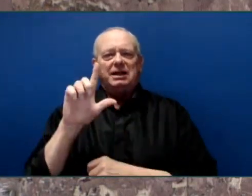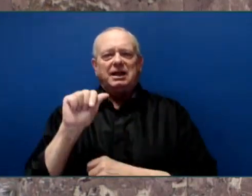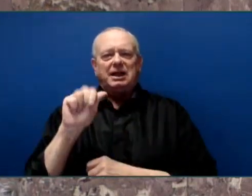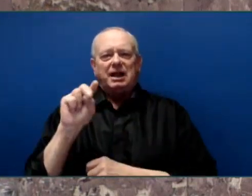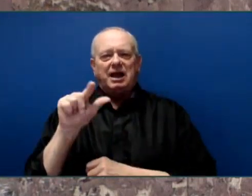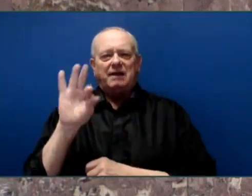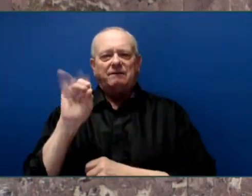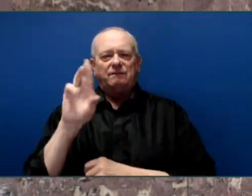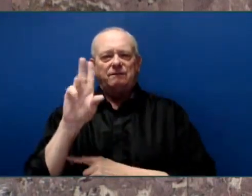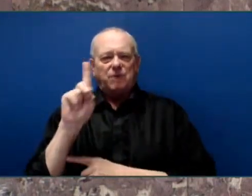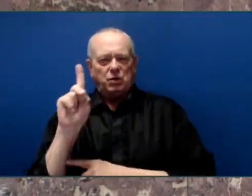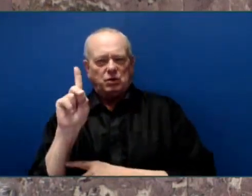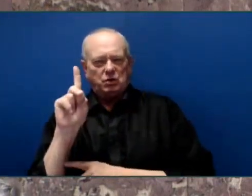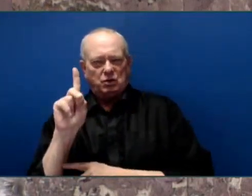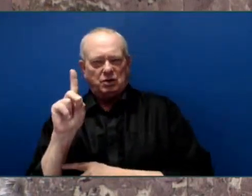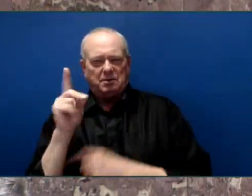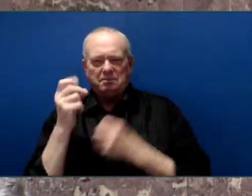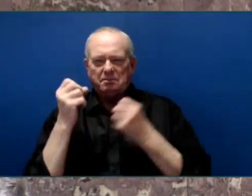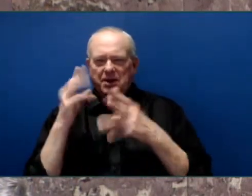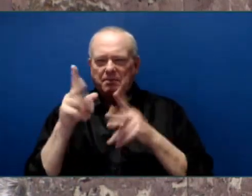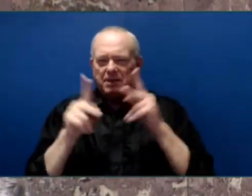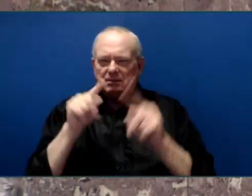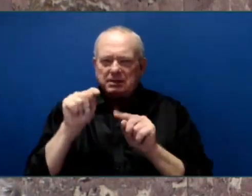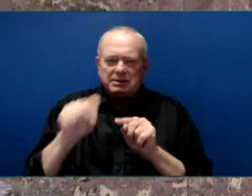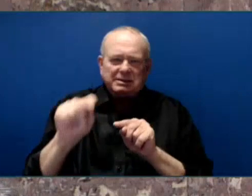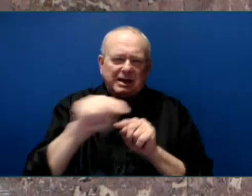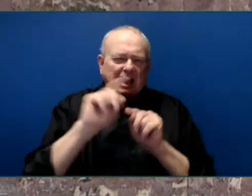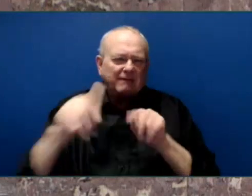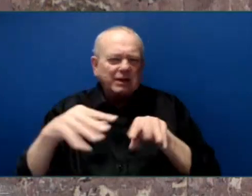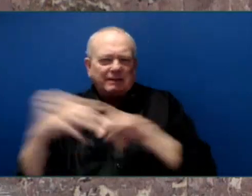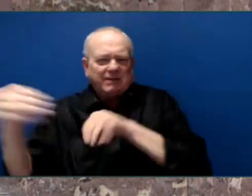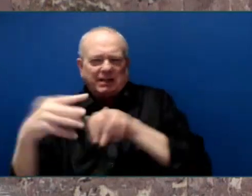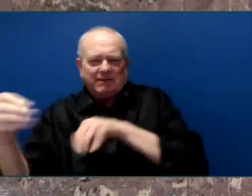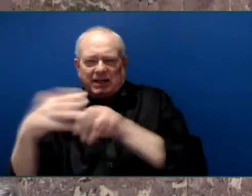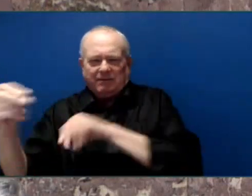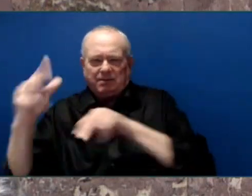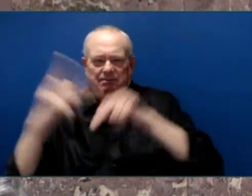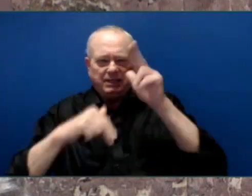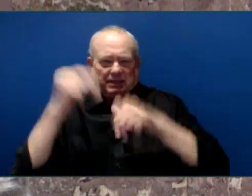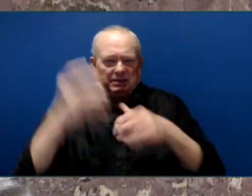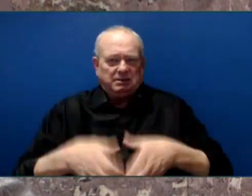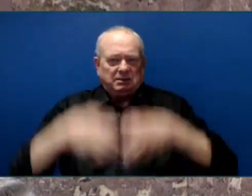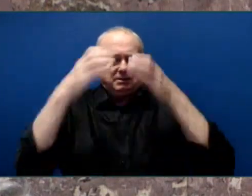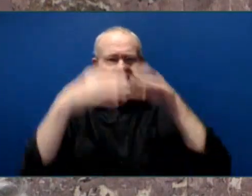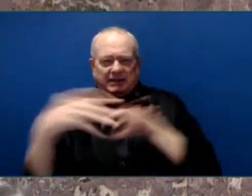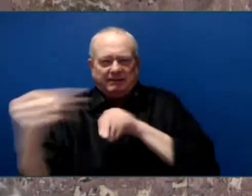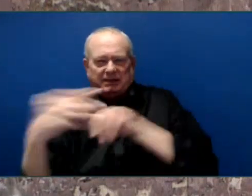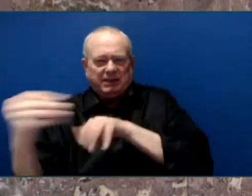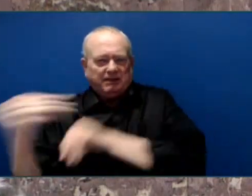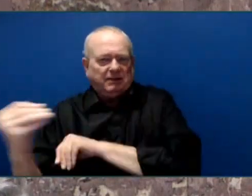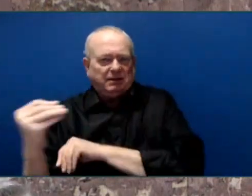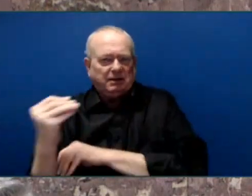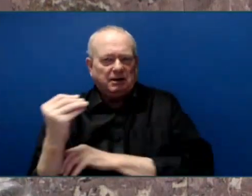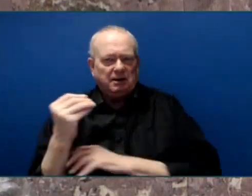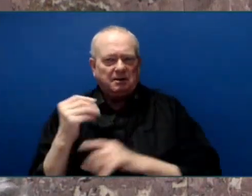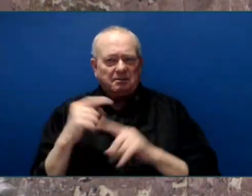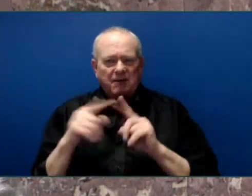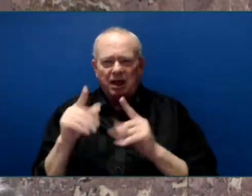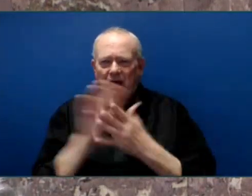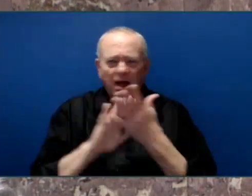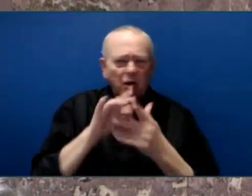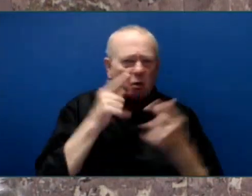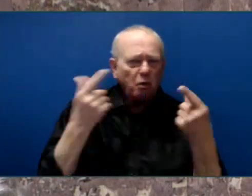the assurances and announcements from this government, these residents have received little in the way of answers or assistance from this